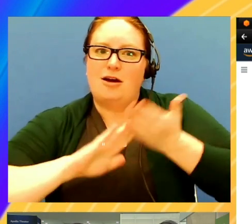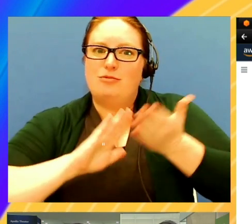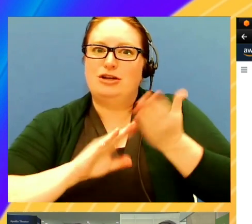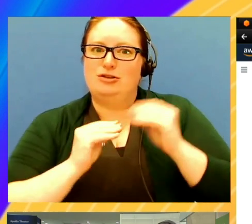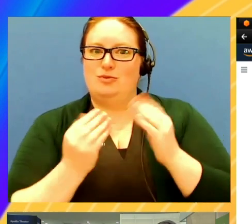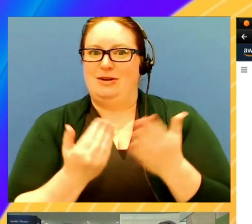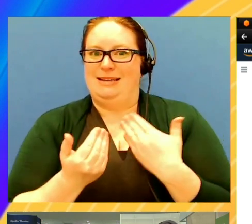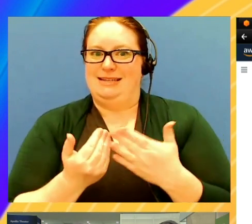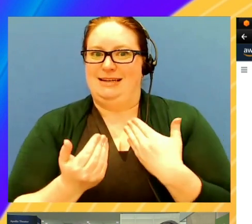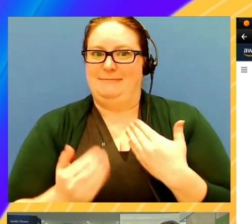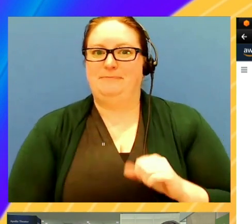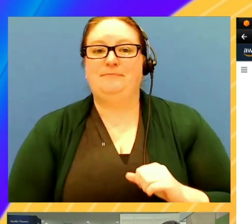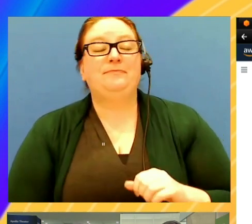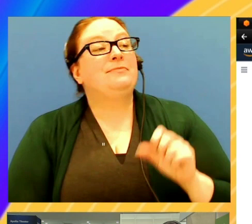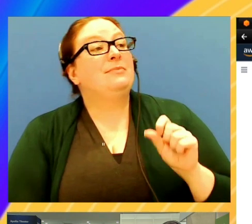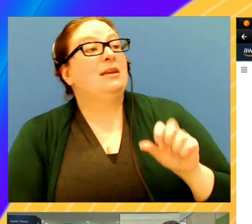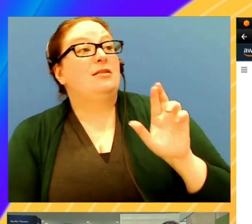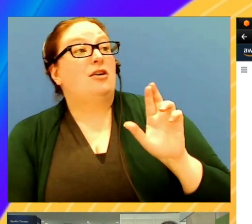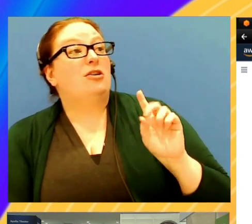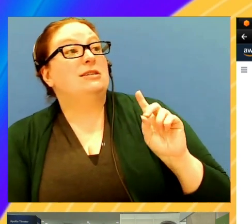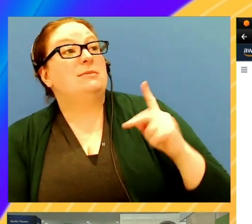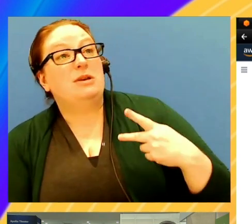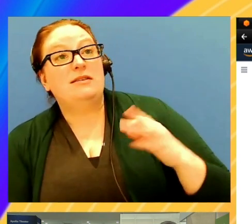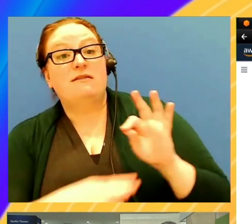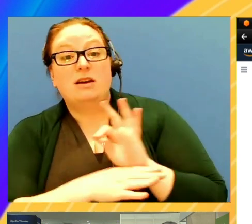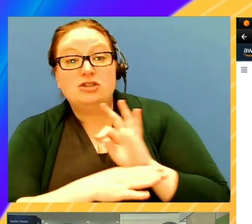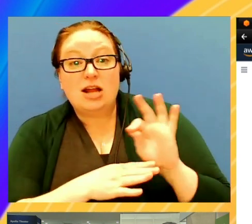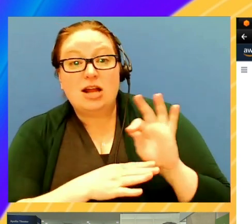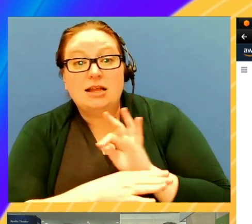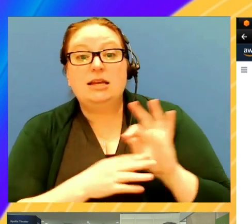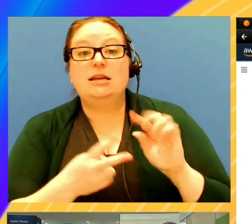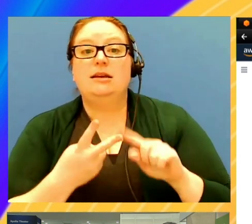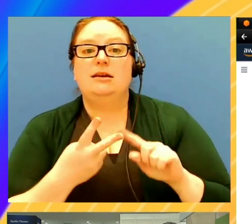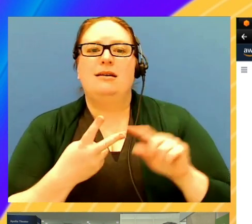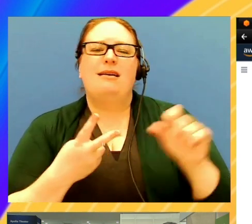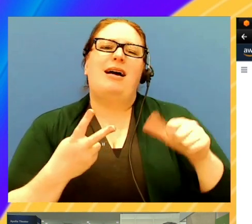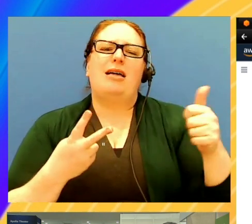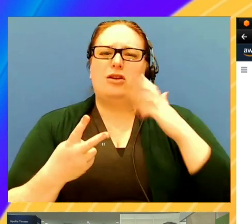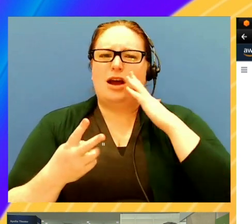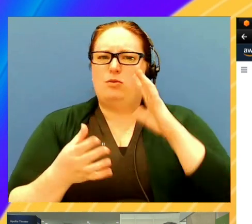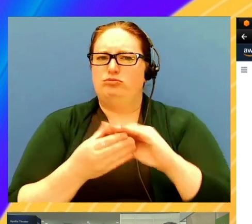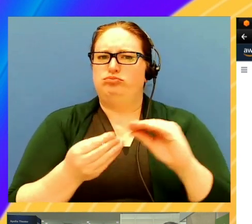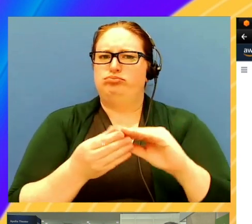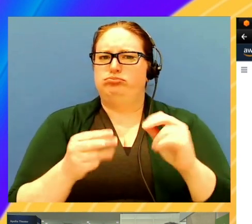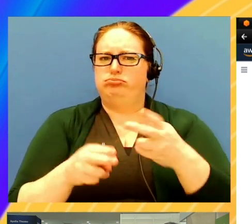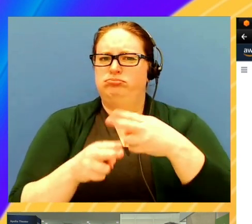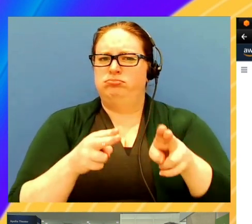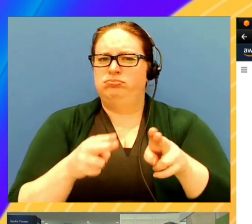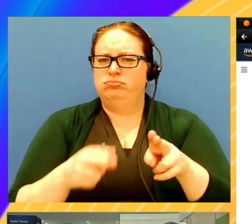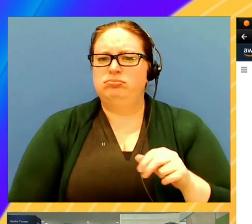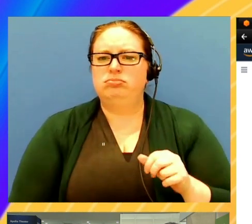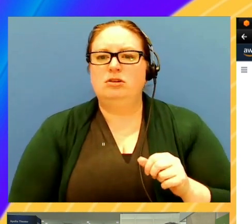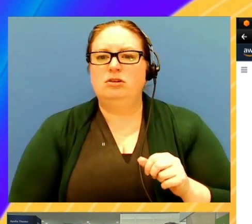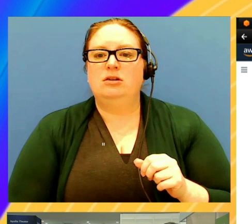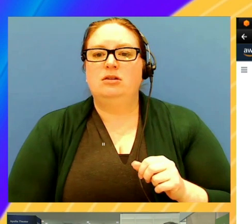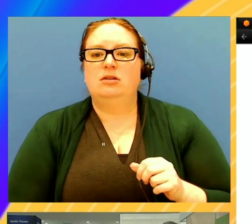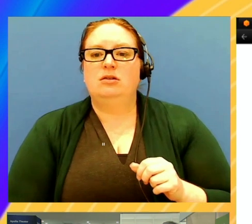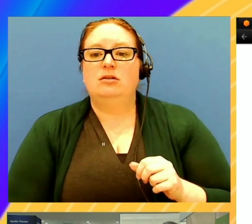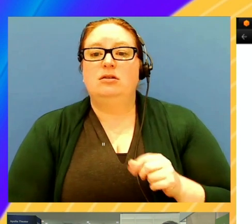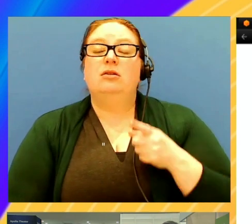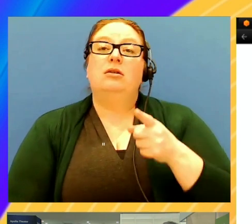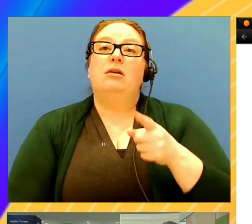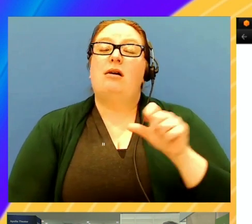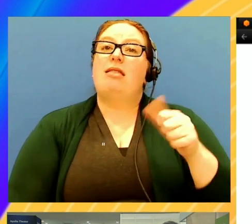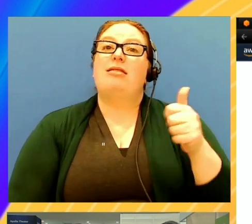when we're talking about like the RDP functionality, another thing that I'll go ahead and showcase real quick is actually another aspect of it,